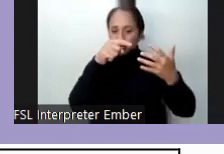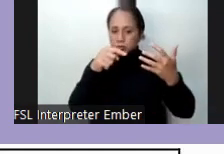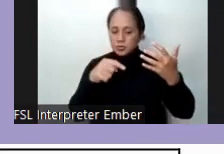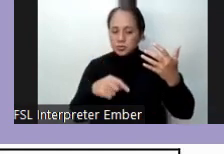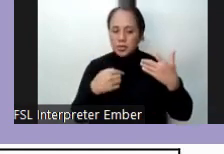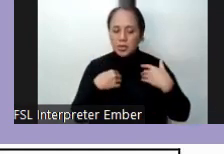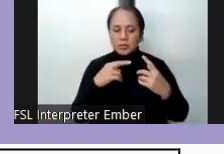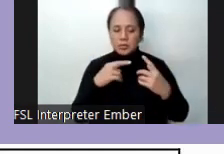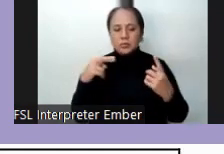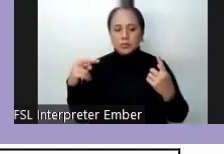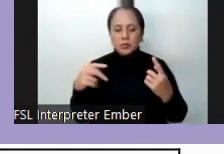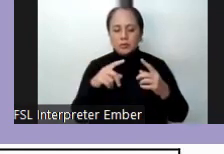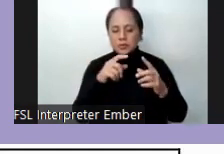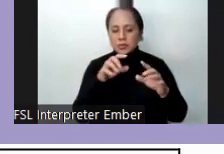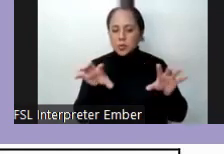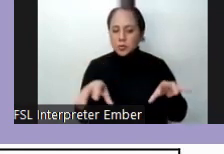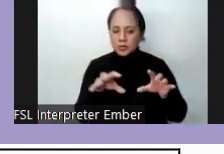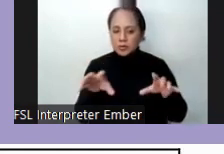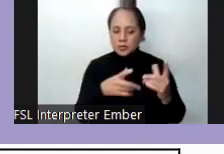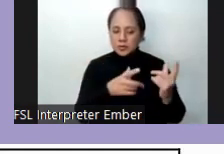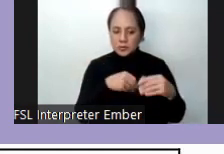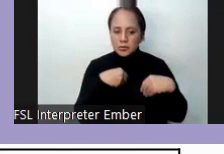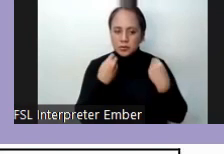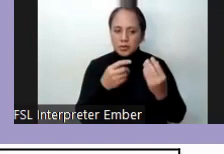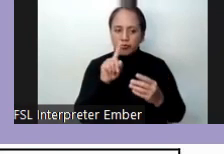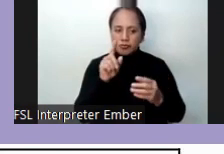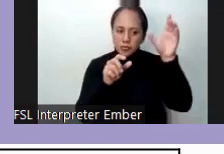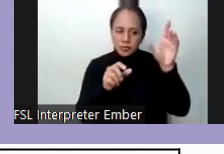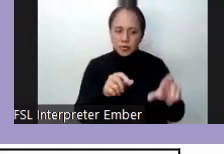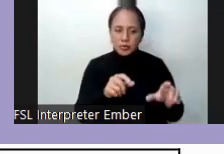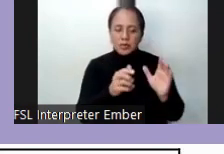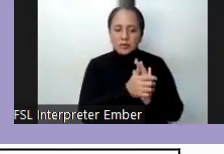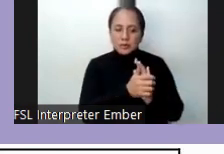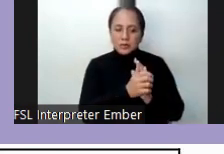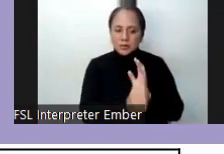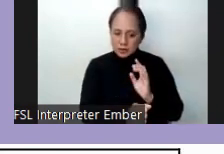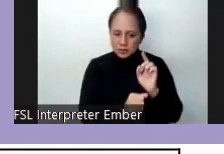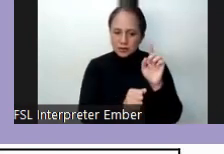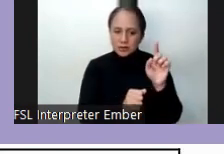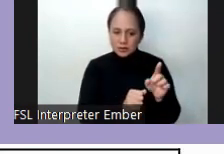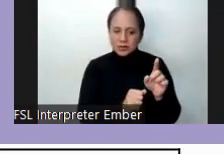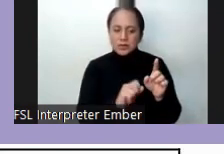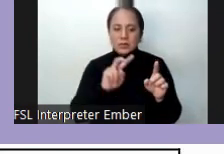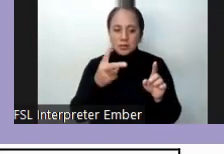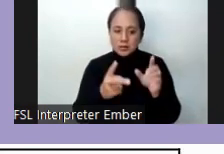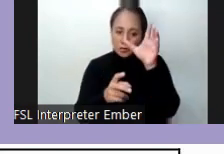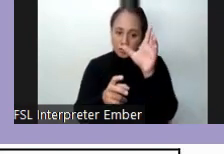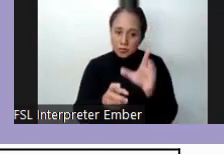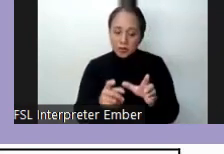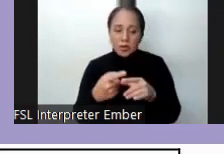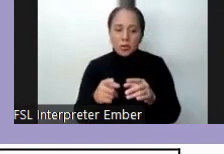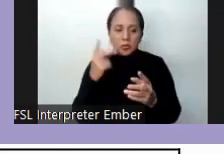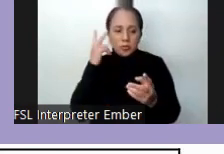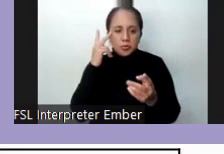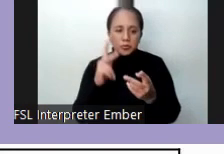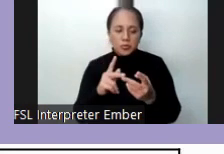an overview of the tasks given. The first column shows the competency from Shed. The second gives the objective